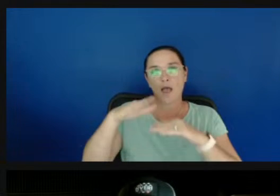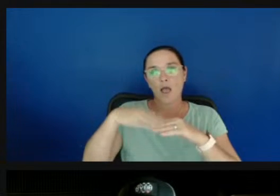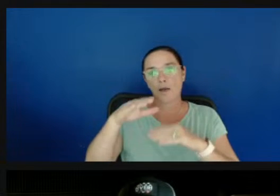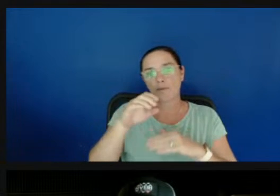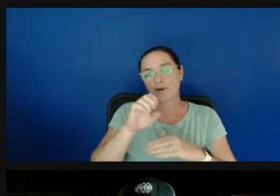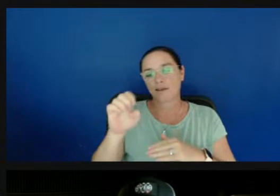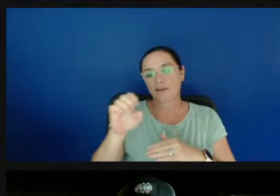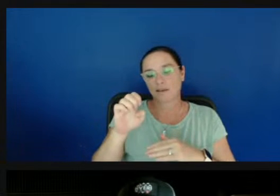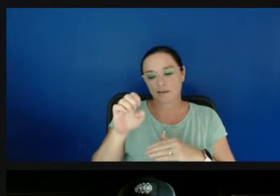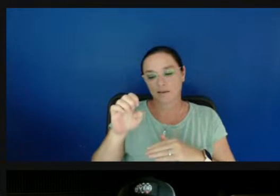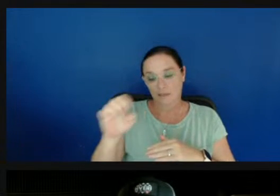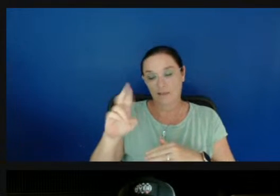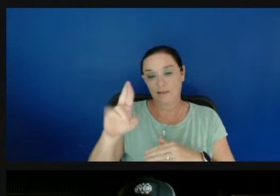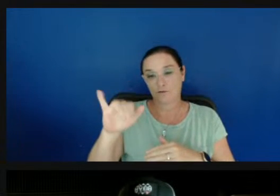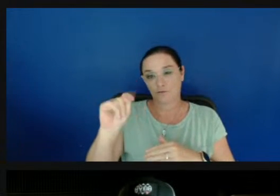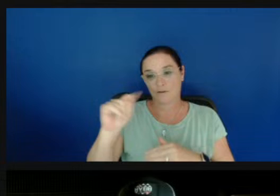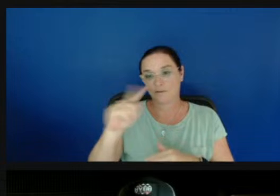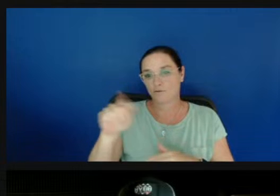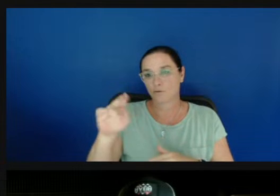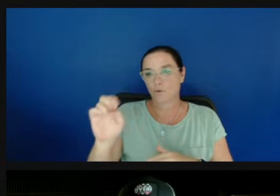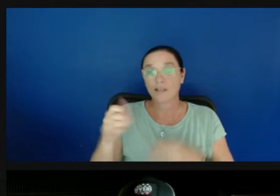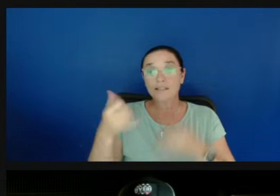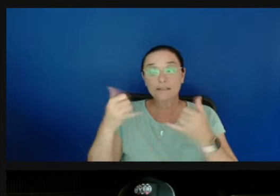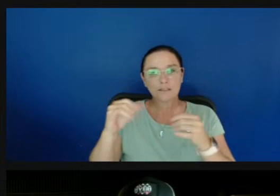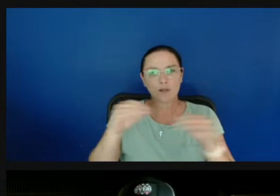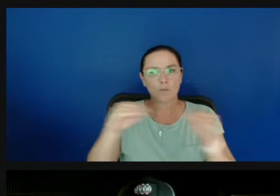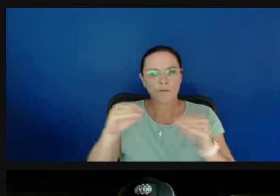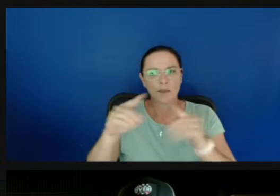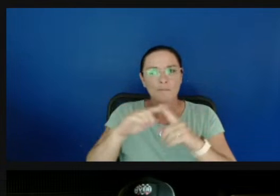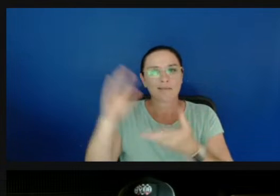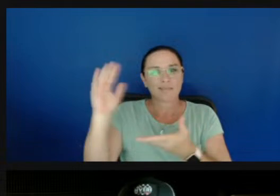So still quaking, but less than before.